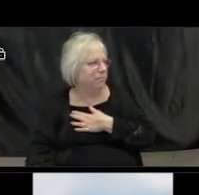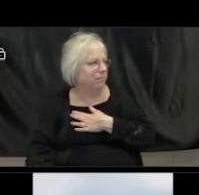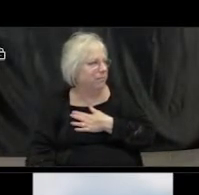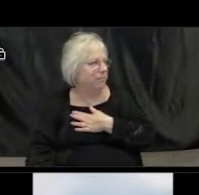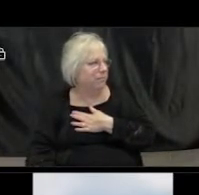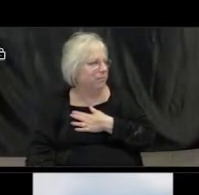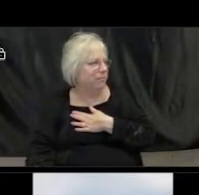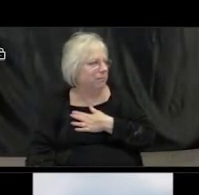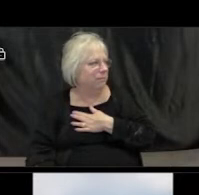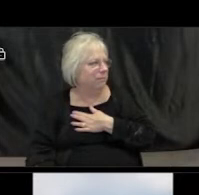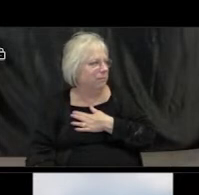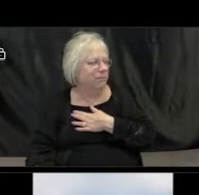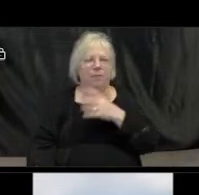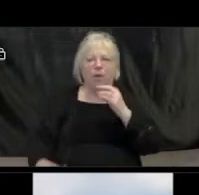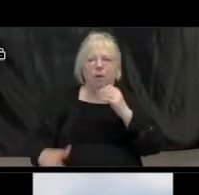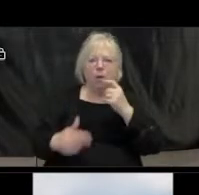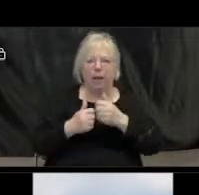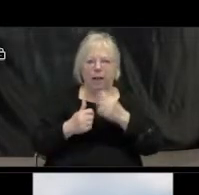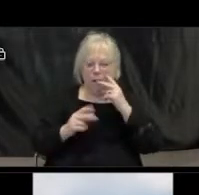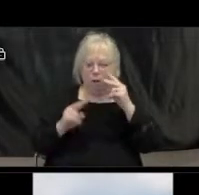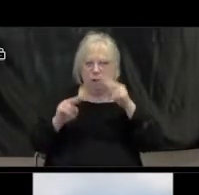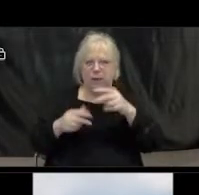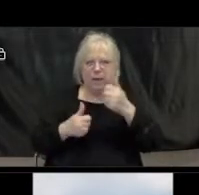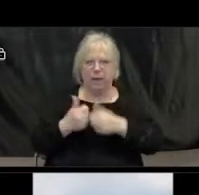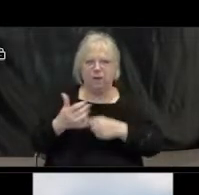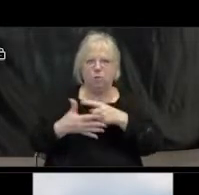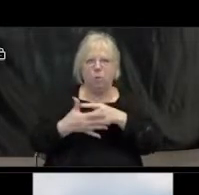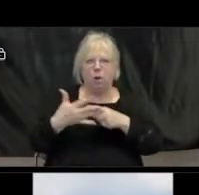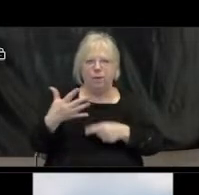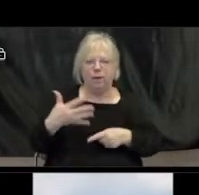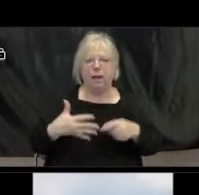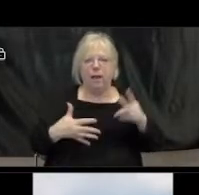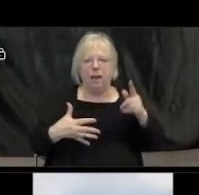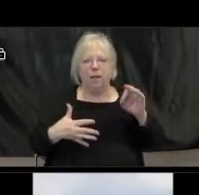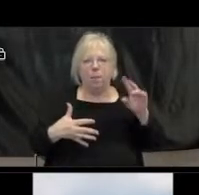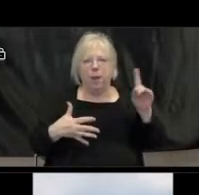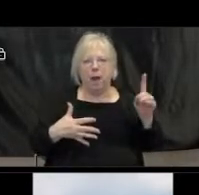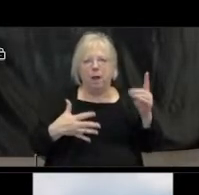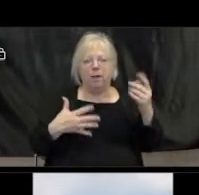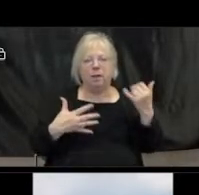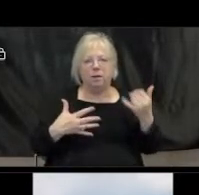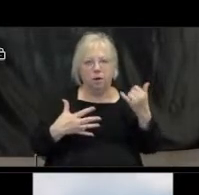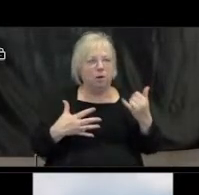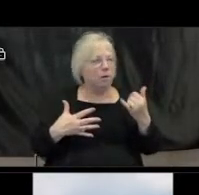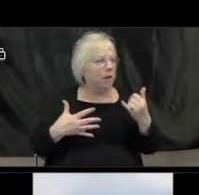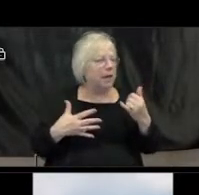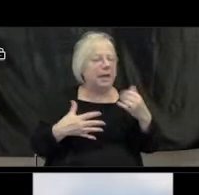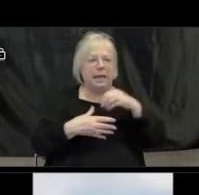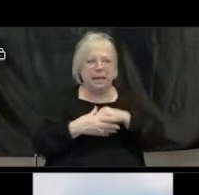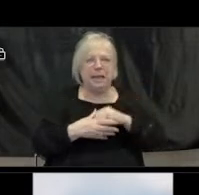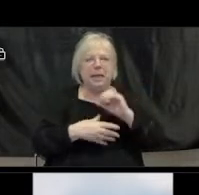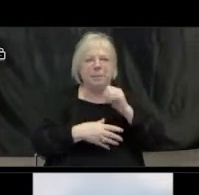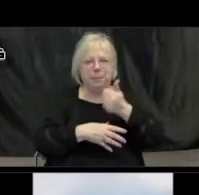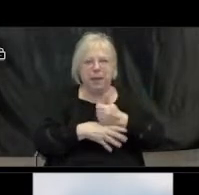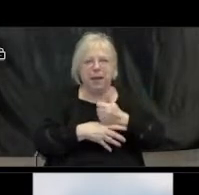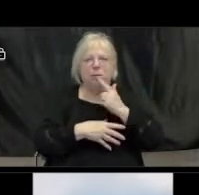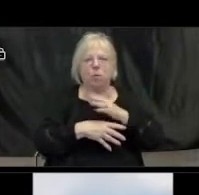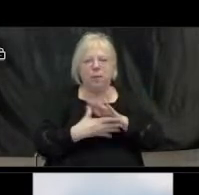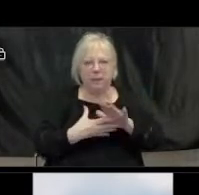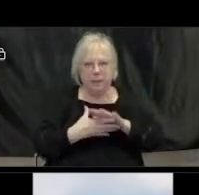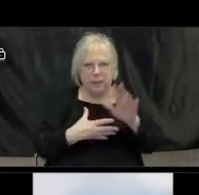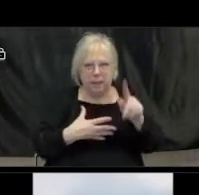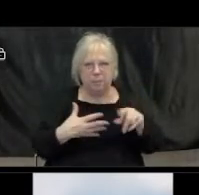Okay, so just looking at each one of them, the pond is currently in place and going to be cleaned